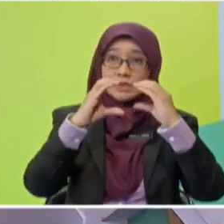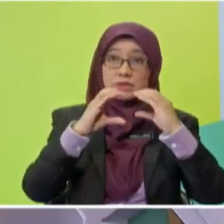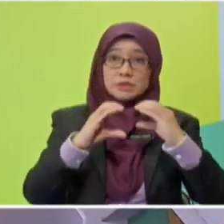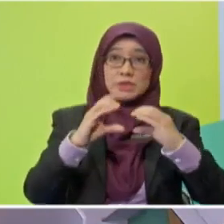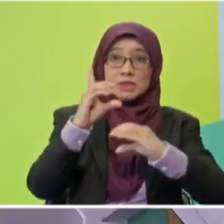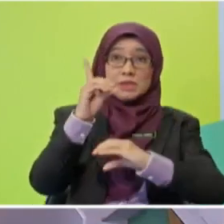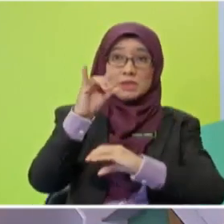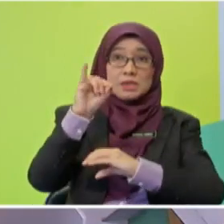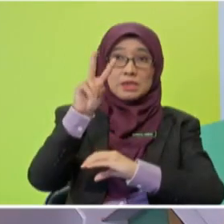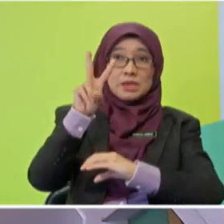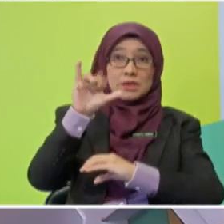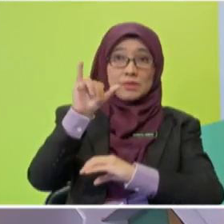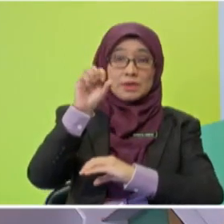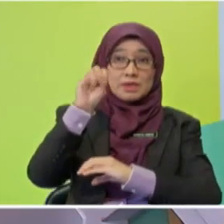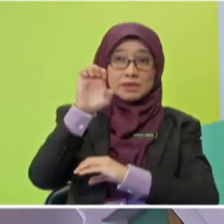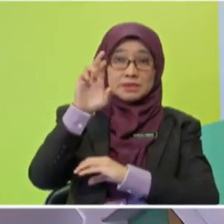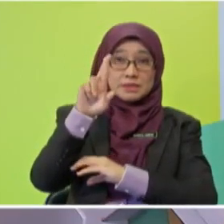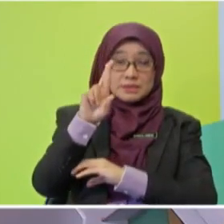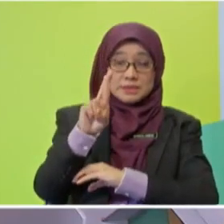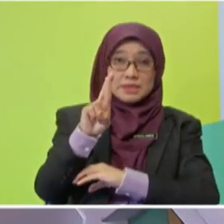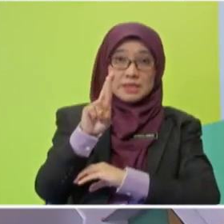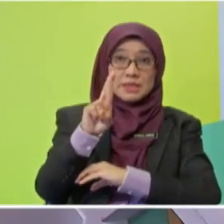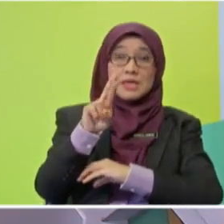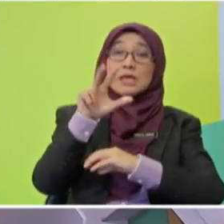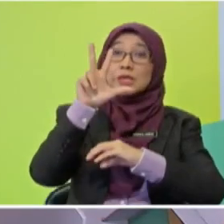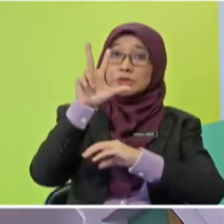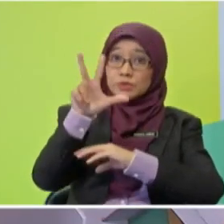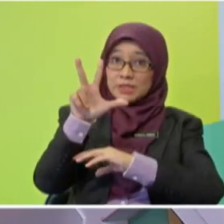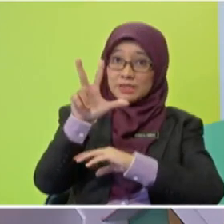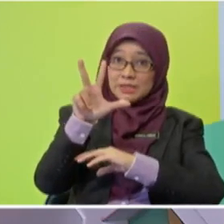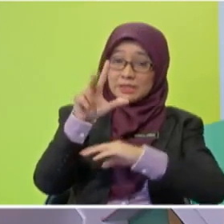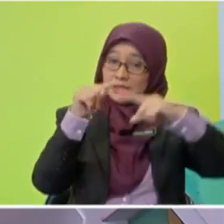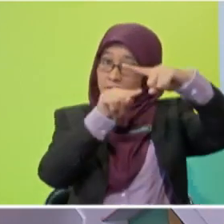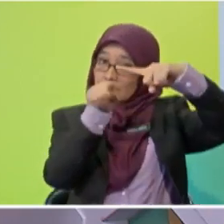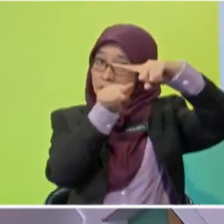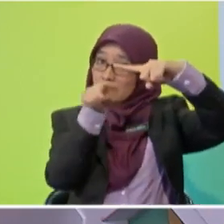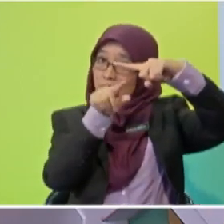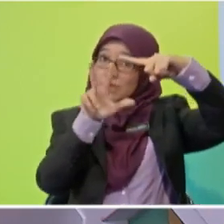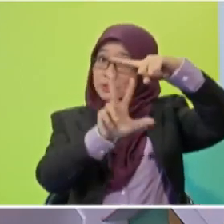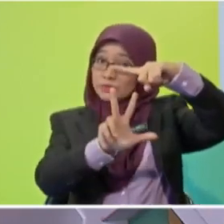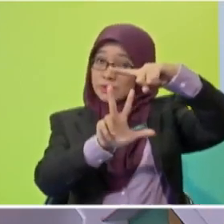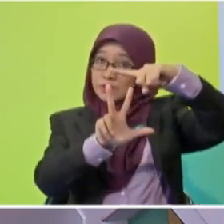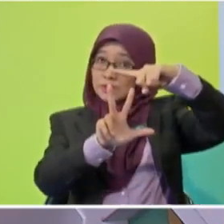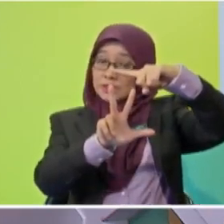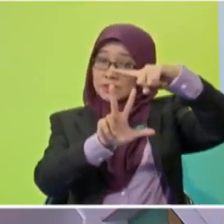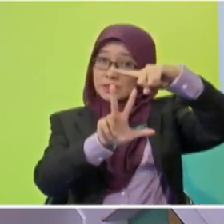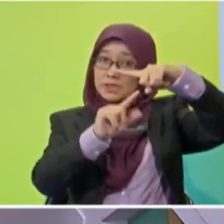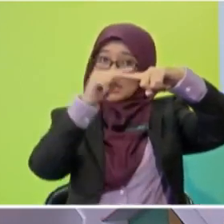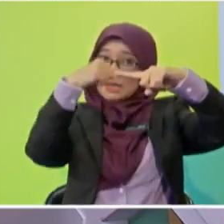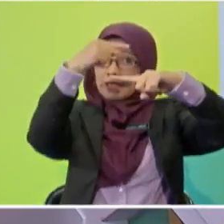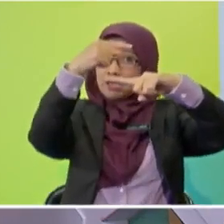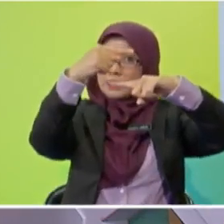here? Divisor would be 3. Yes, you are right. This is the divisor. Okay. And what is the dividend? Dividend